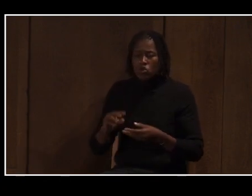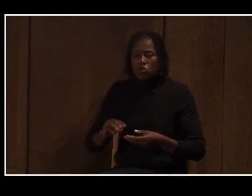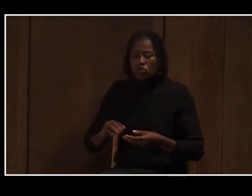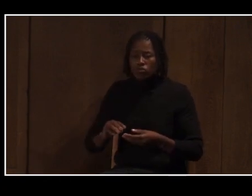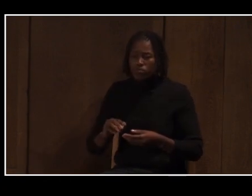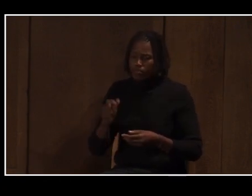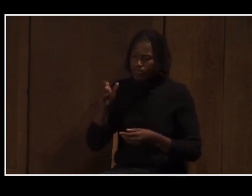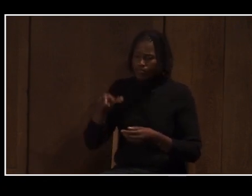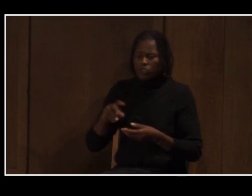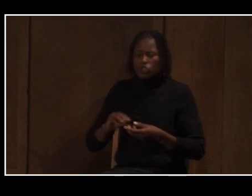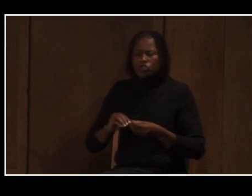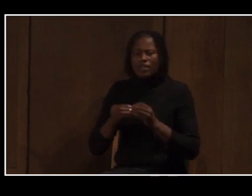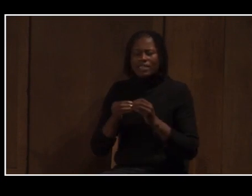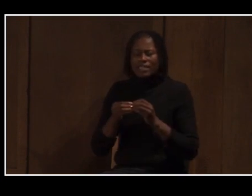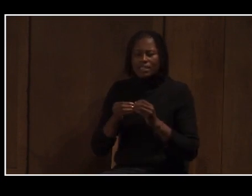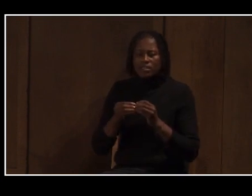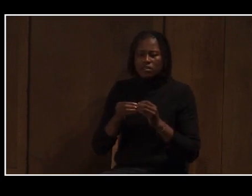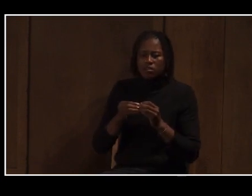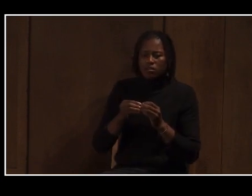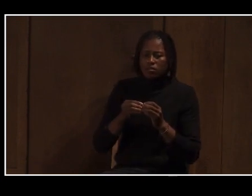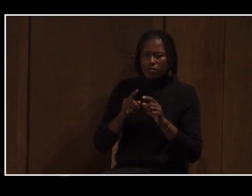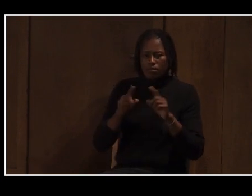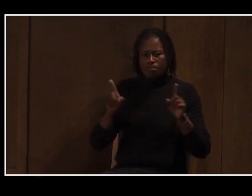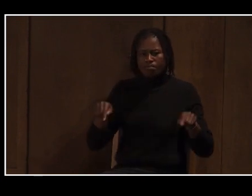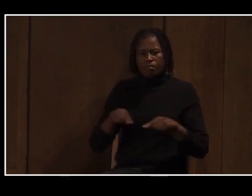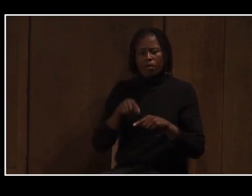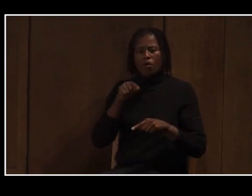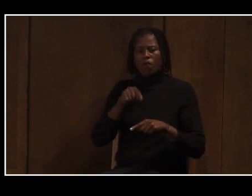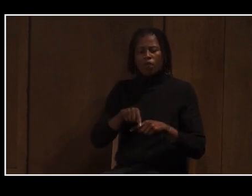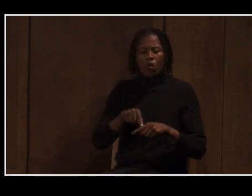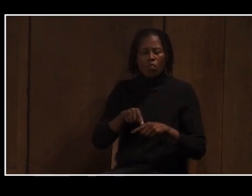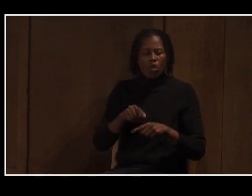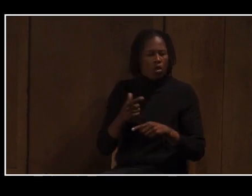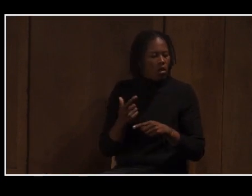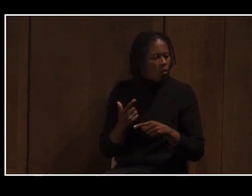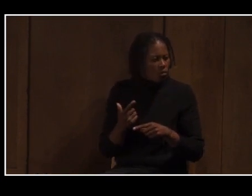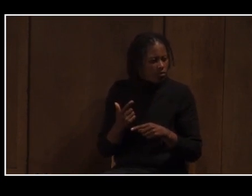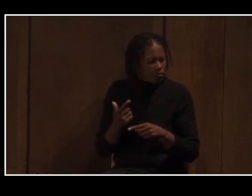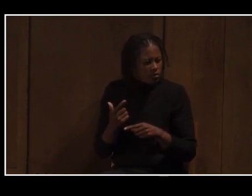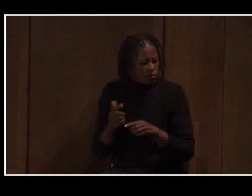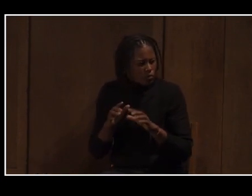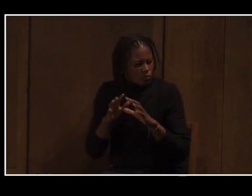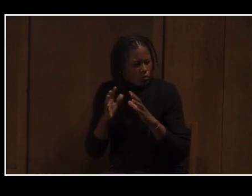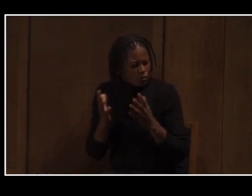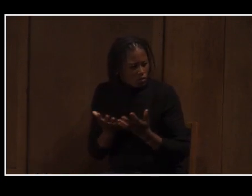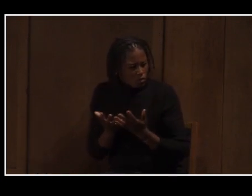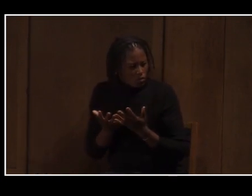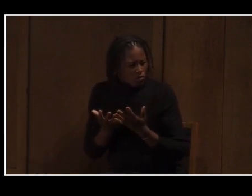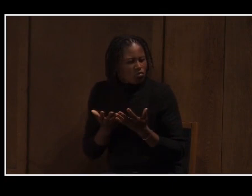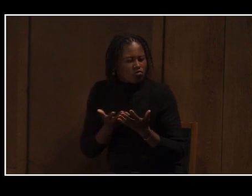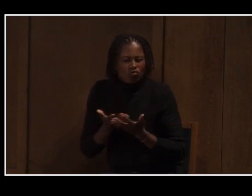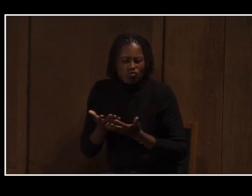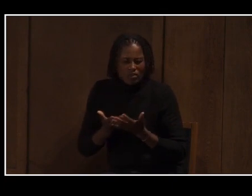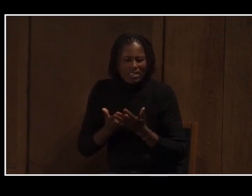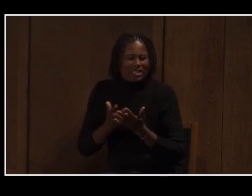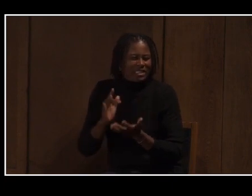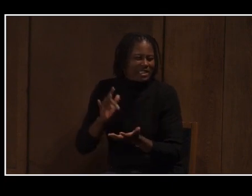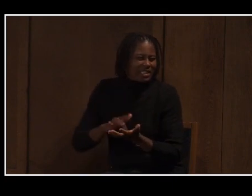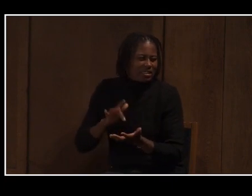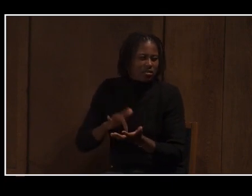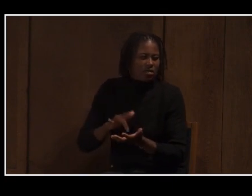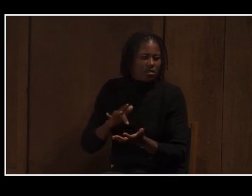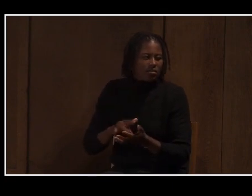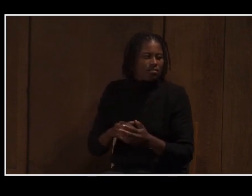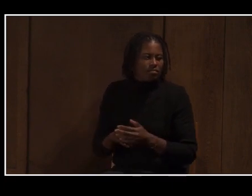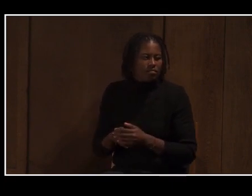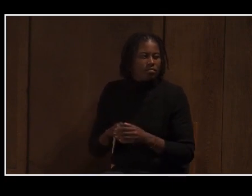in 1973, a whole year later. So I think it's now possible to see why some would say today, the way up and